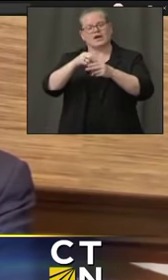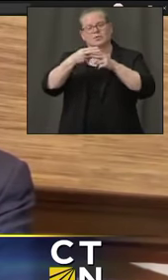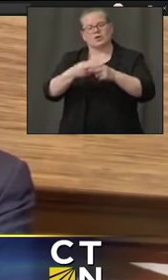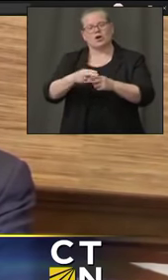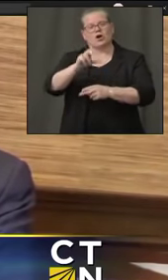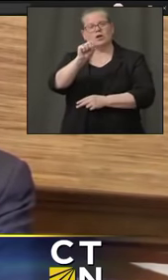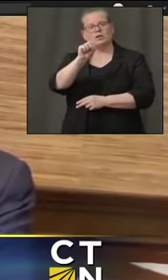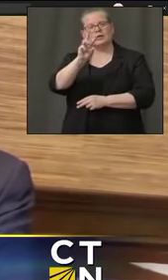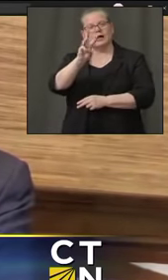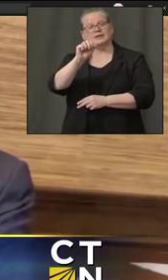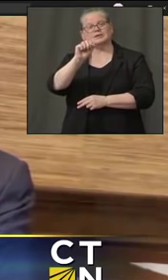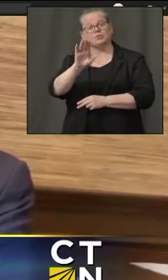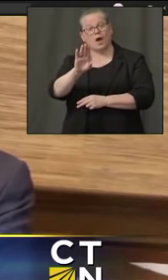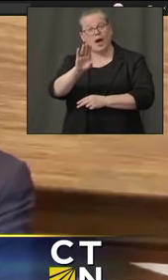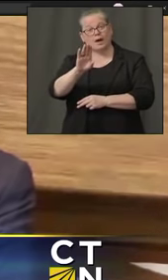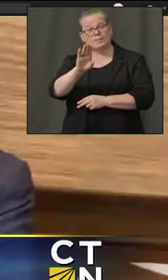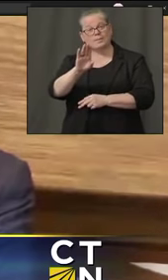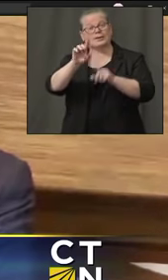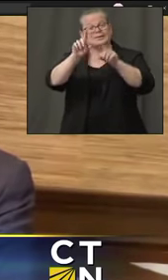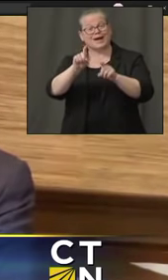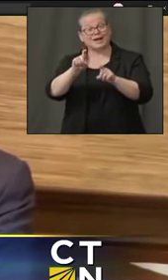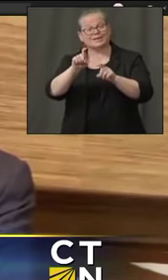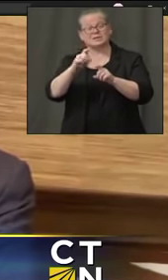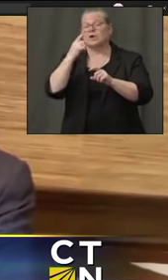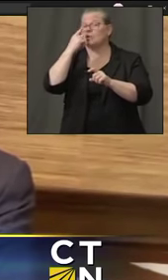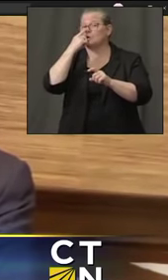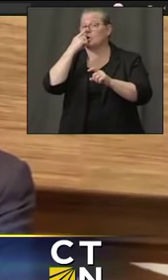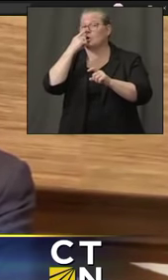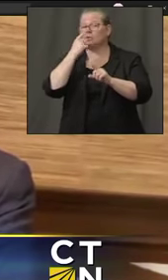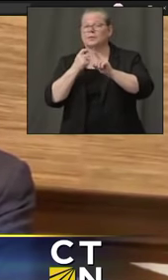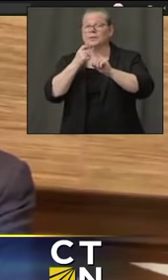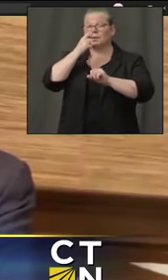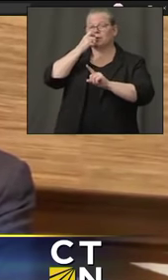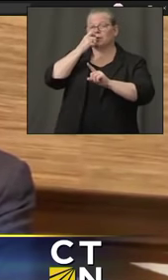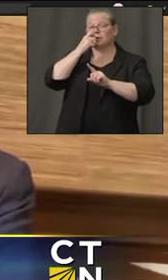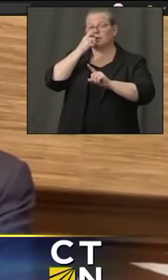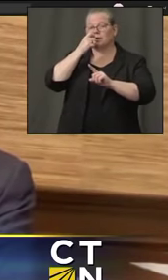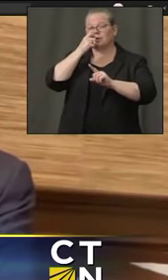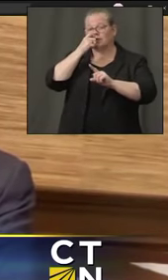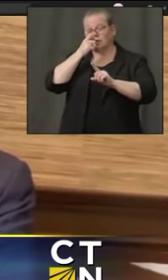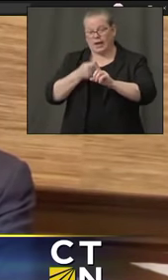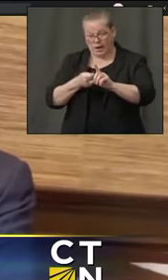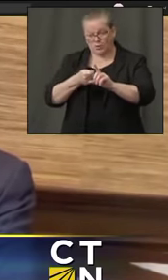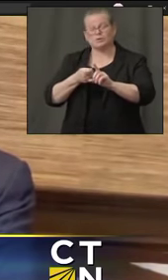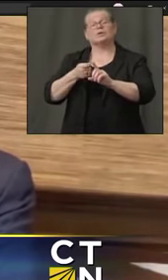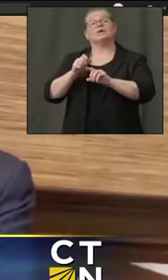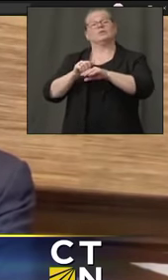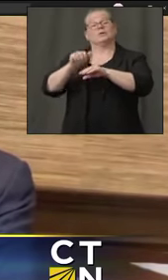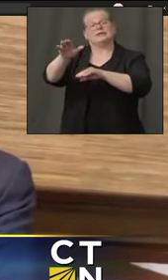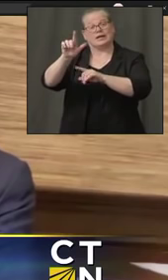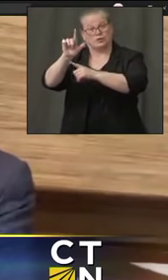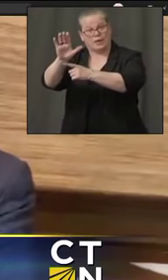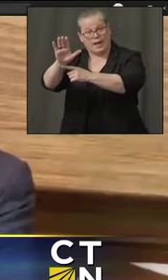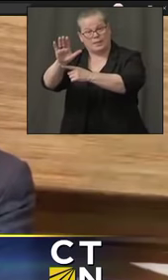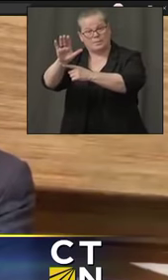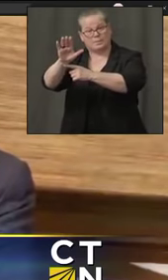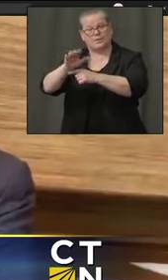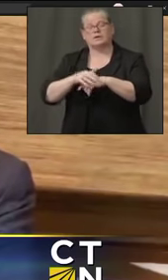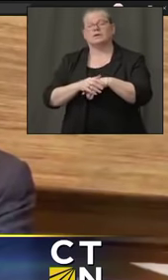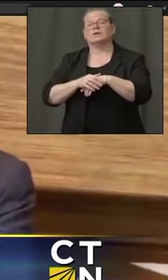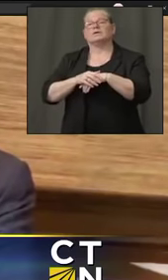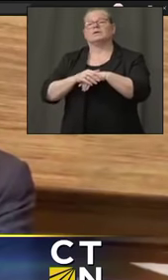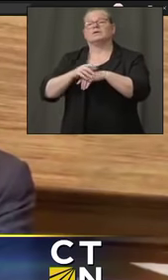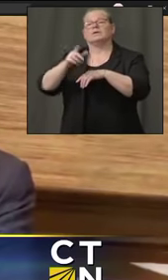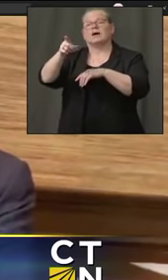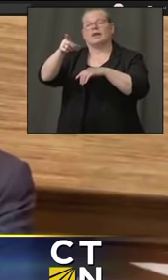and send. So it's a nasal swab that then is sent to one of the major labs and regional labs, and the results